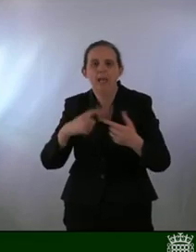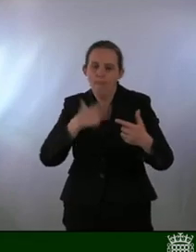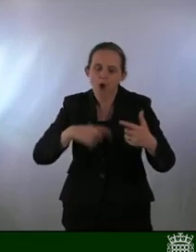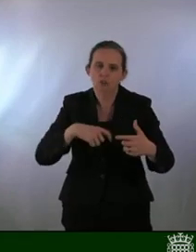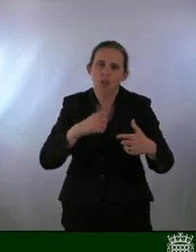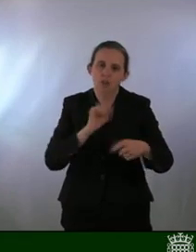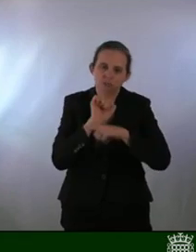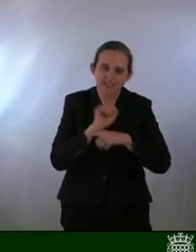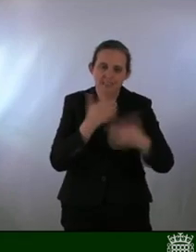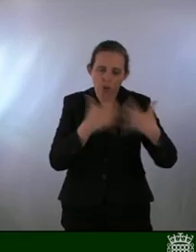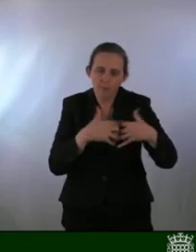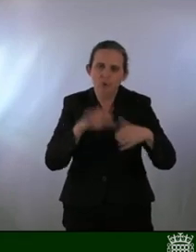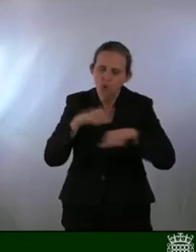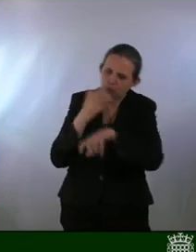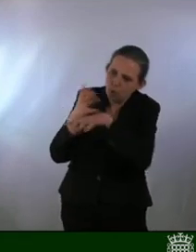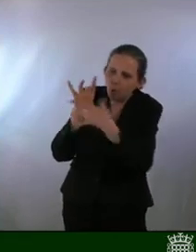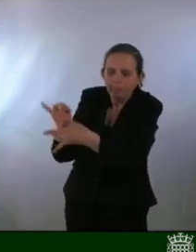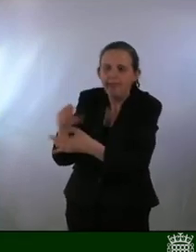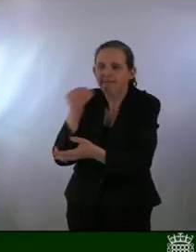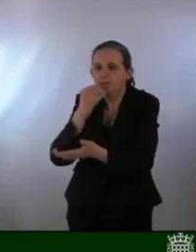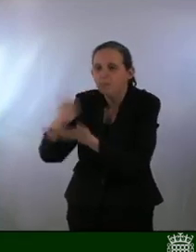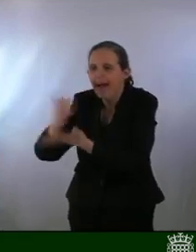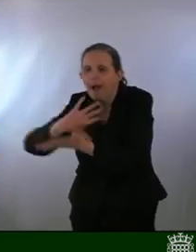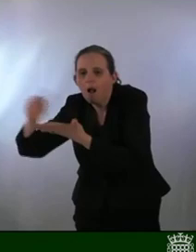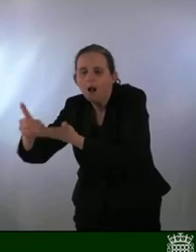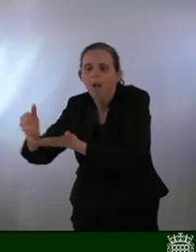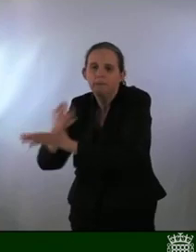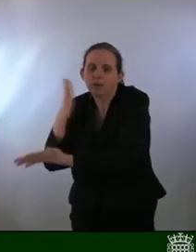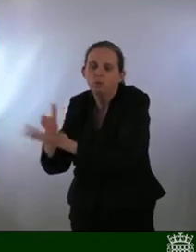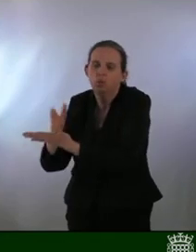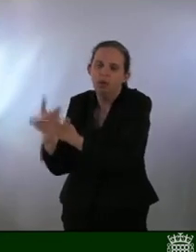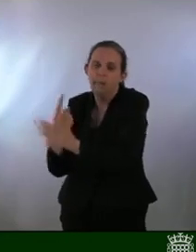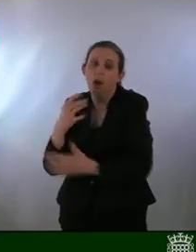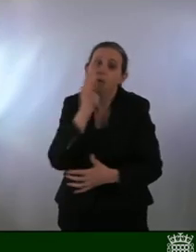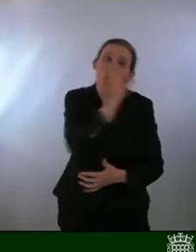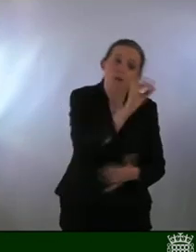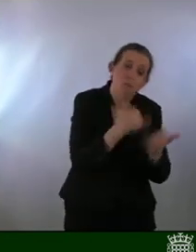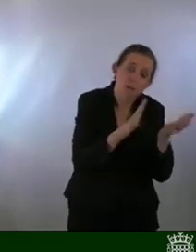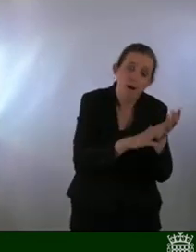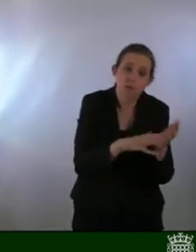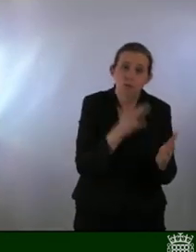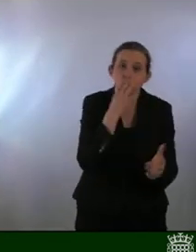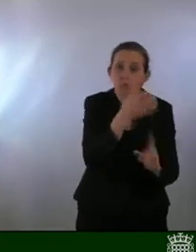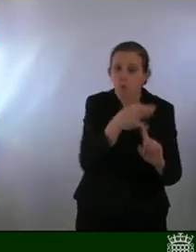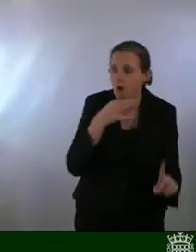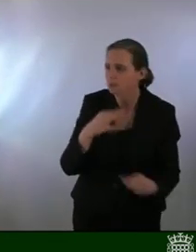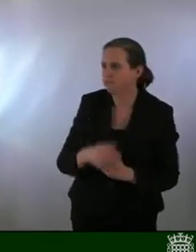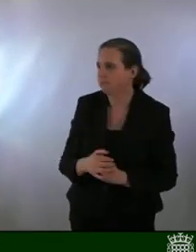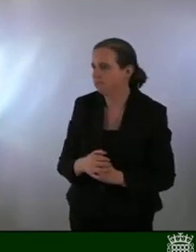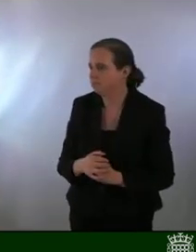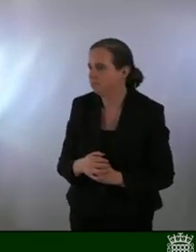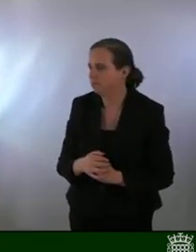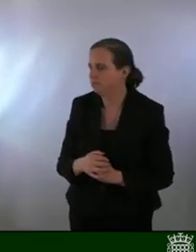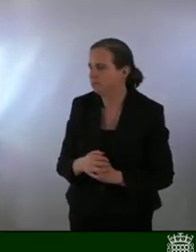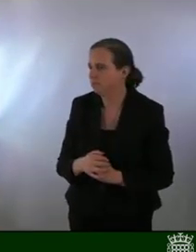have an incredibly important role to play, and I would certainly urge supermarkets to do what she asks. John Barron. In welcoming this package of